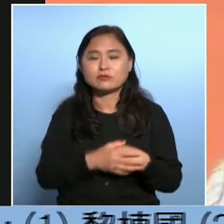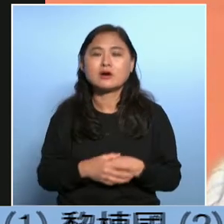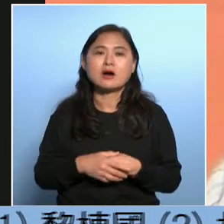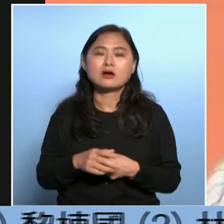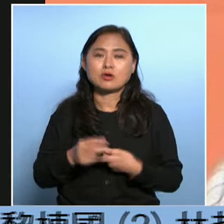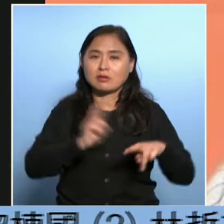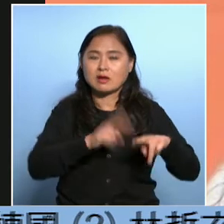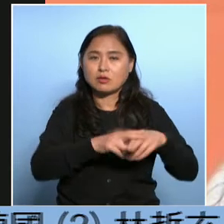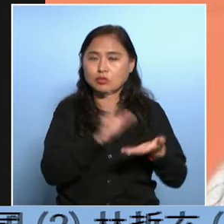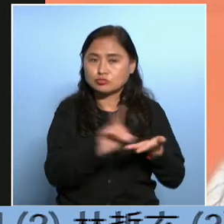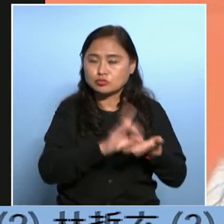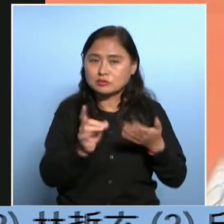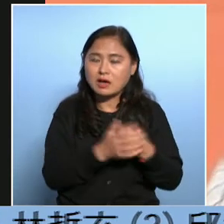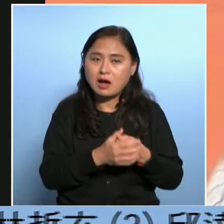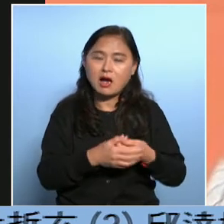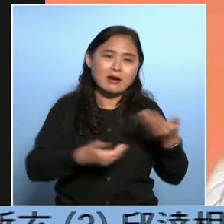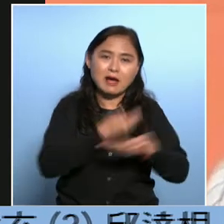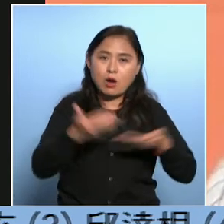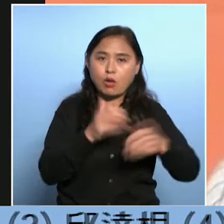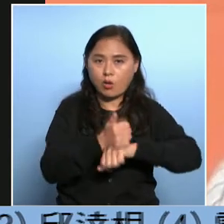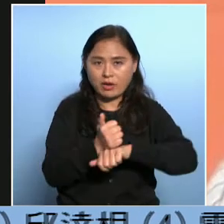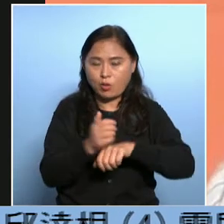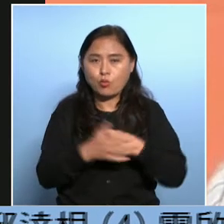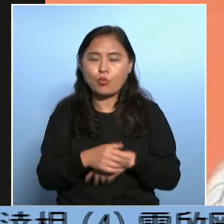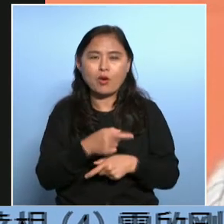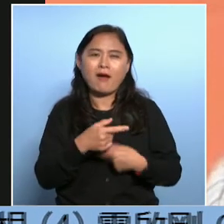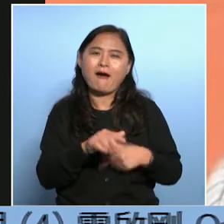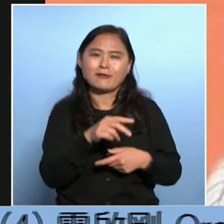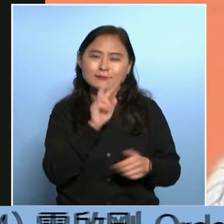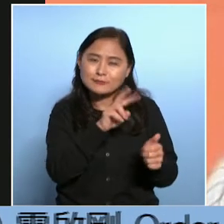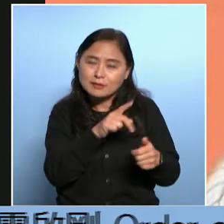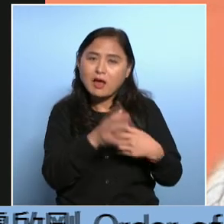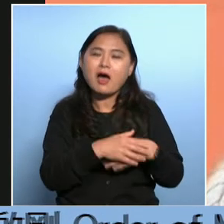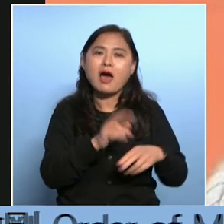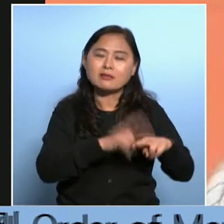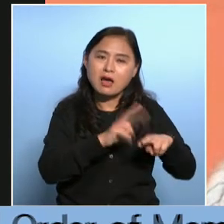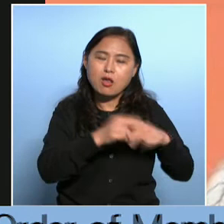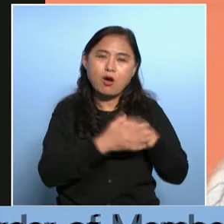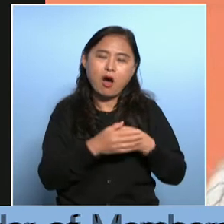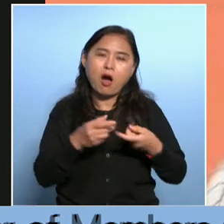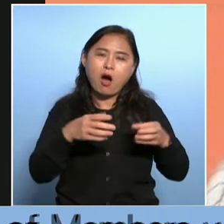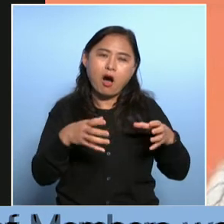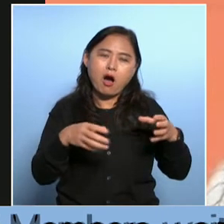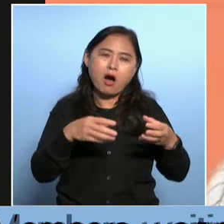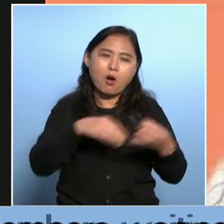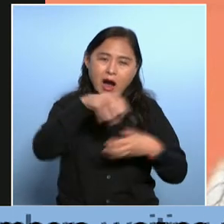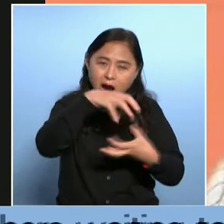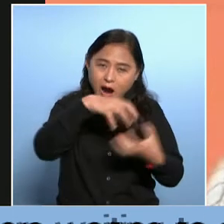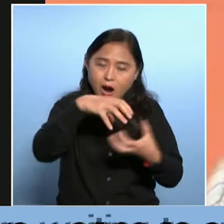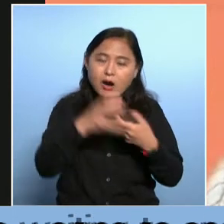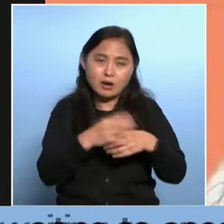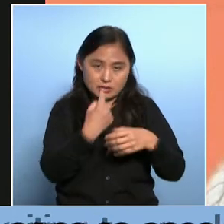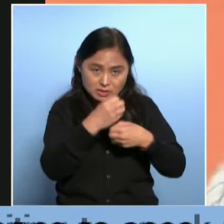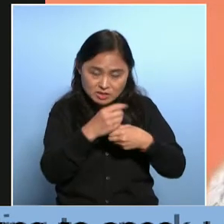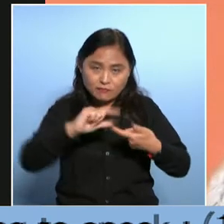detection through such additional facilities? I hope we can learn from the mainland and how they operate their